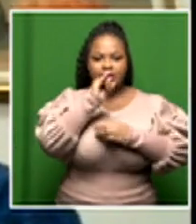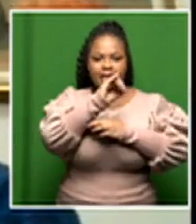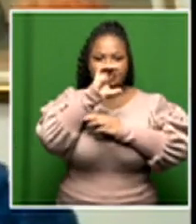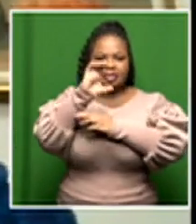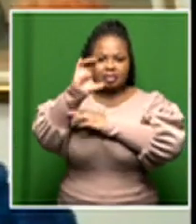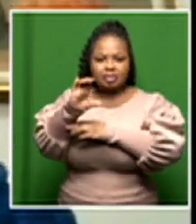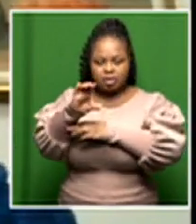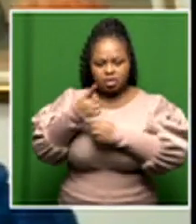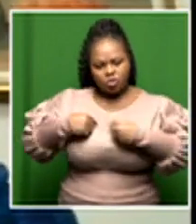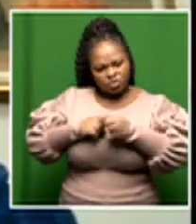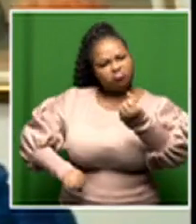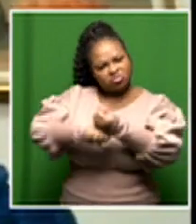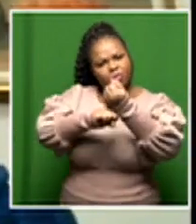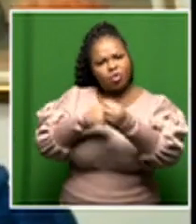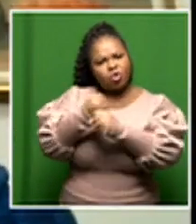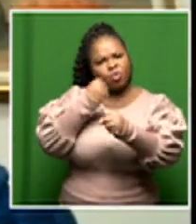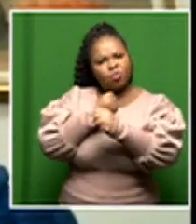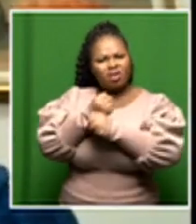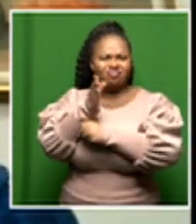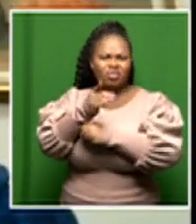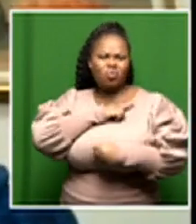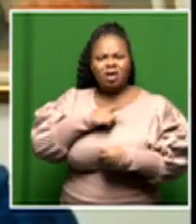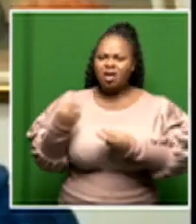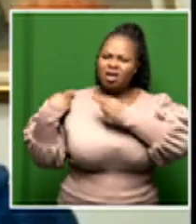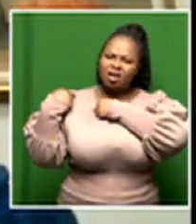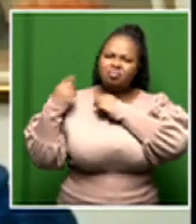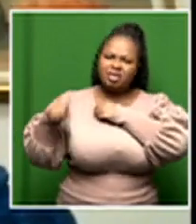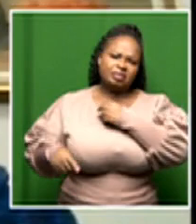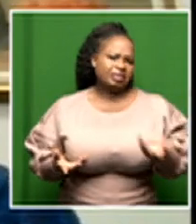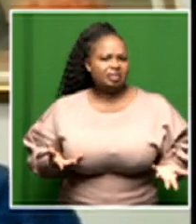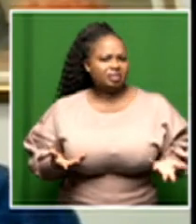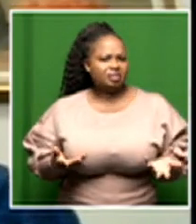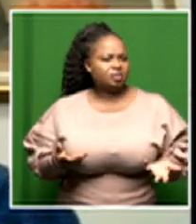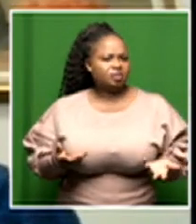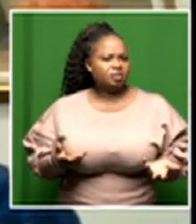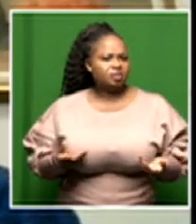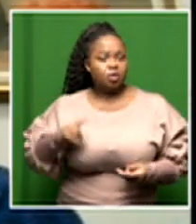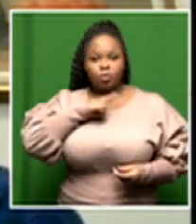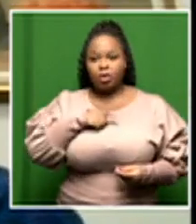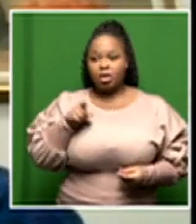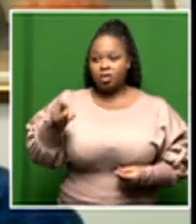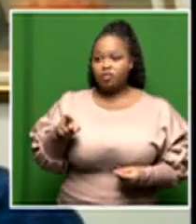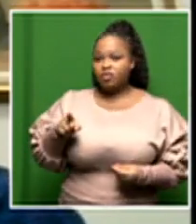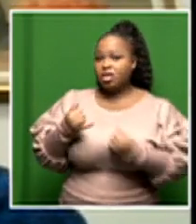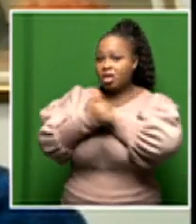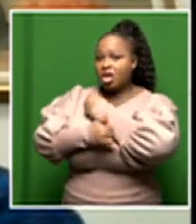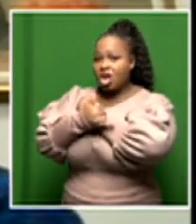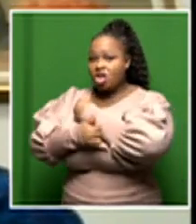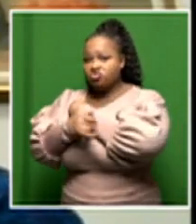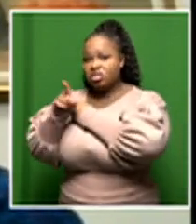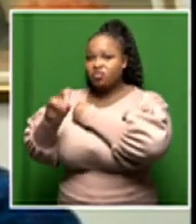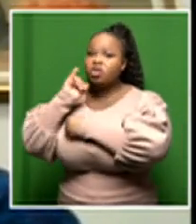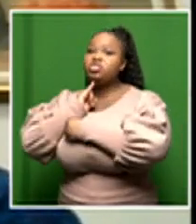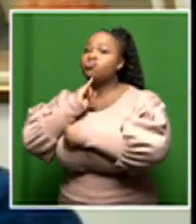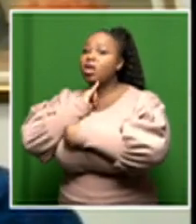this work, because really there should be accountability. If one country abuses, as